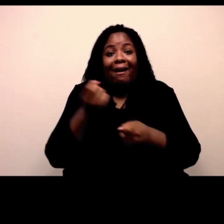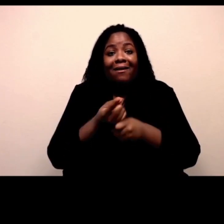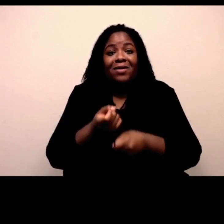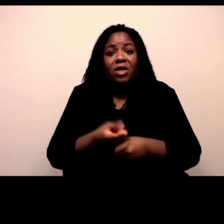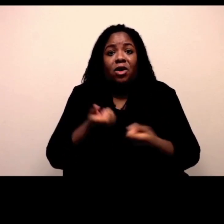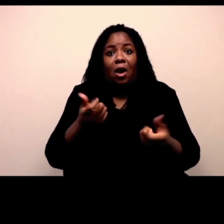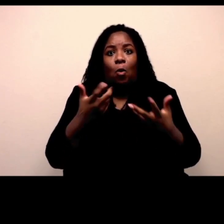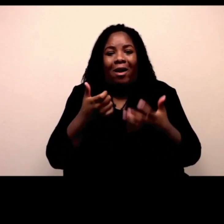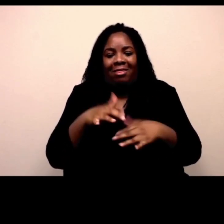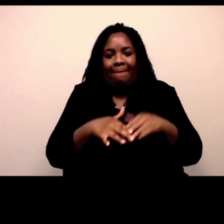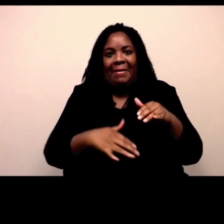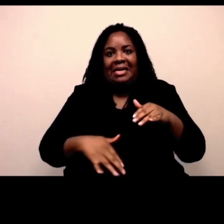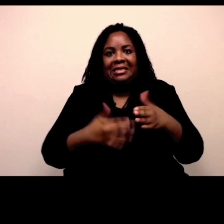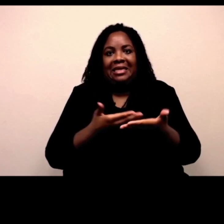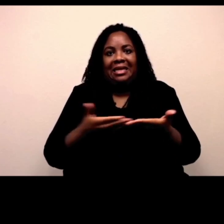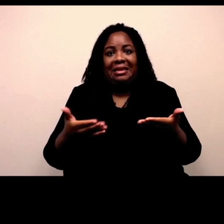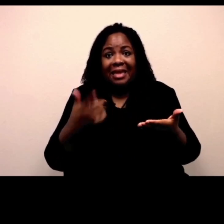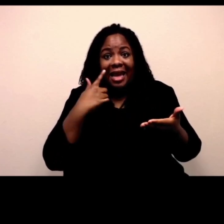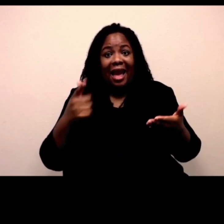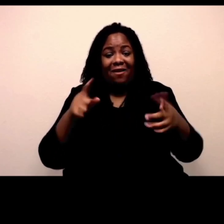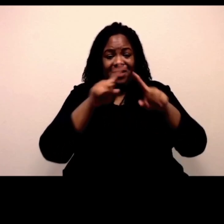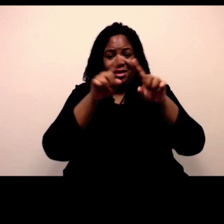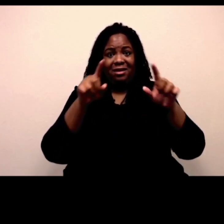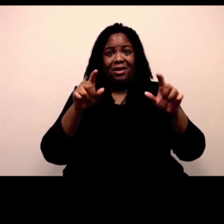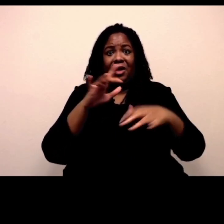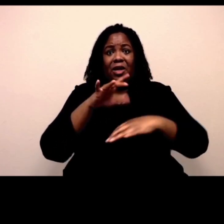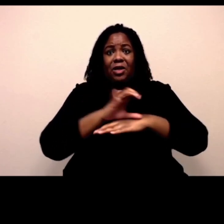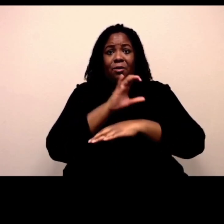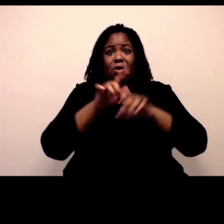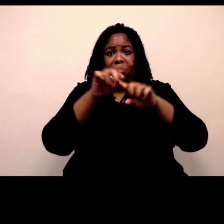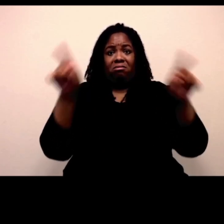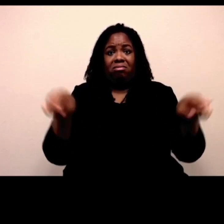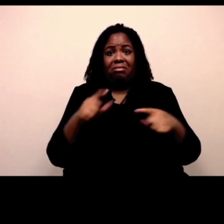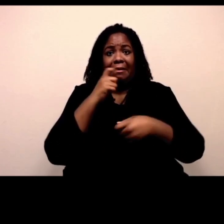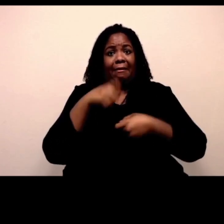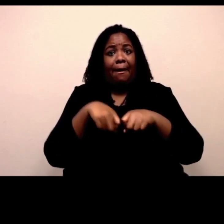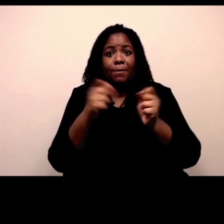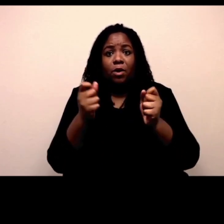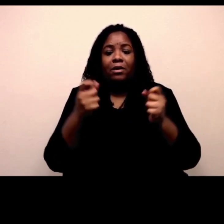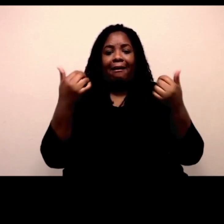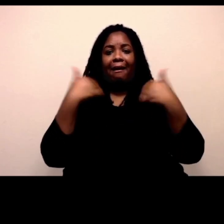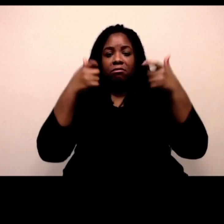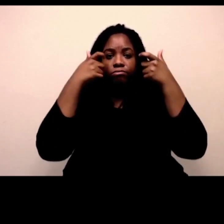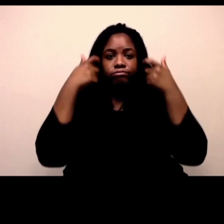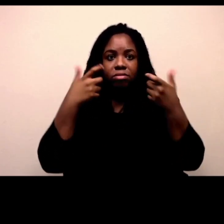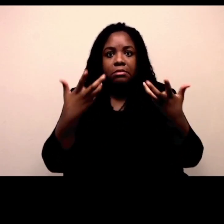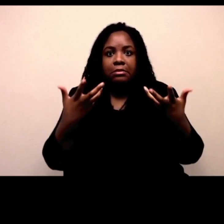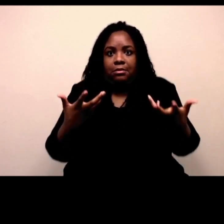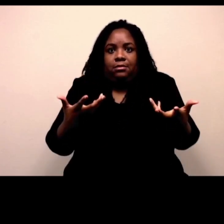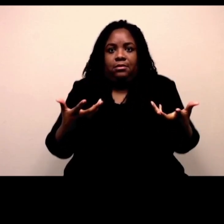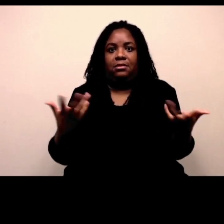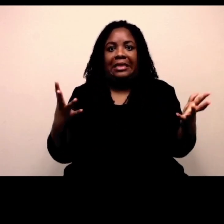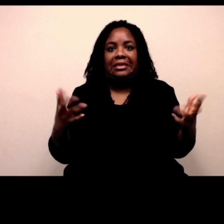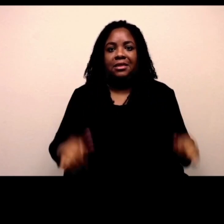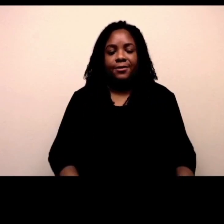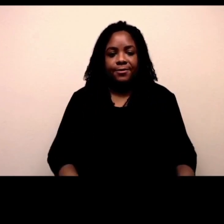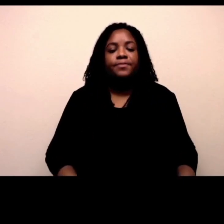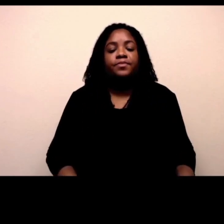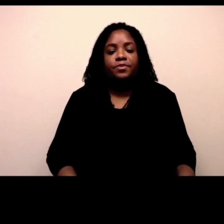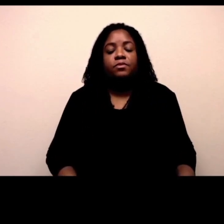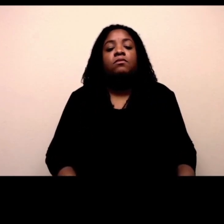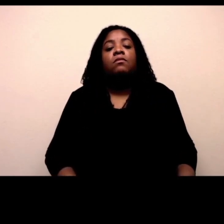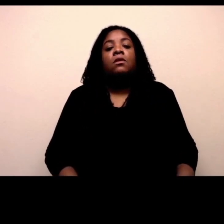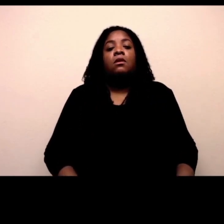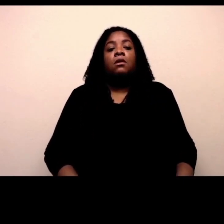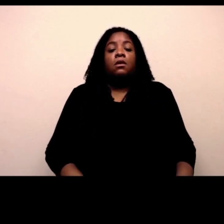fundamentals, get your computer screens that aren't broken, get your headphones. So that's just, one aspect. We could talk more